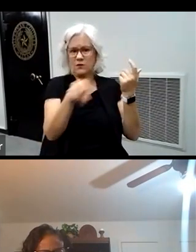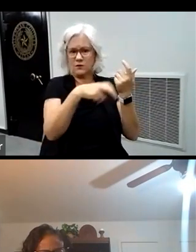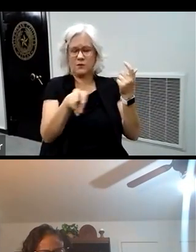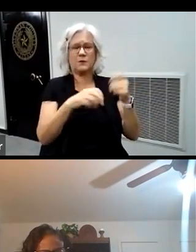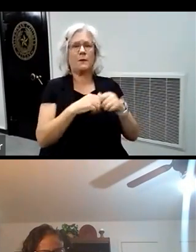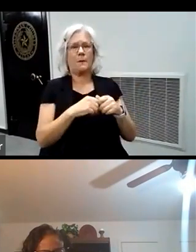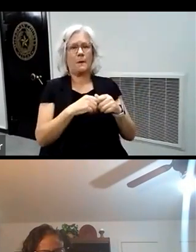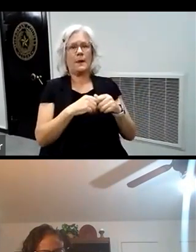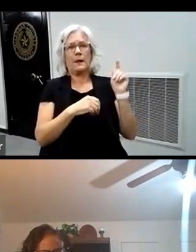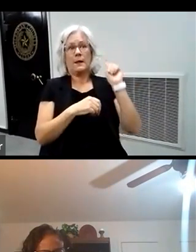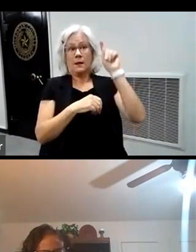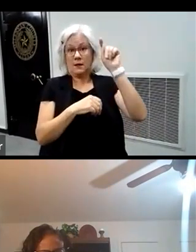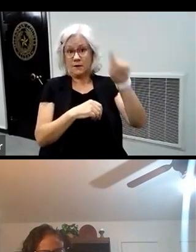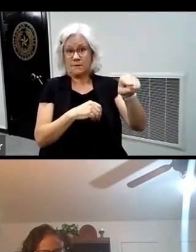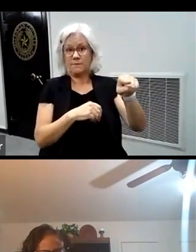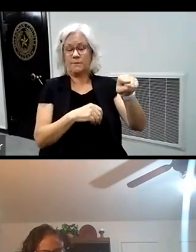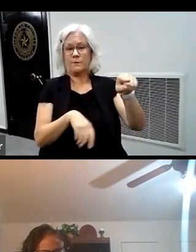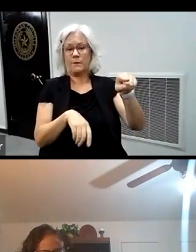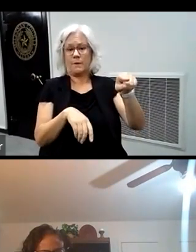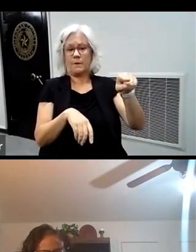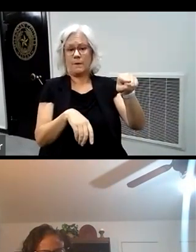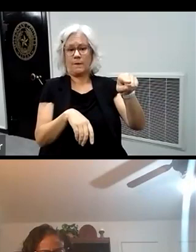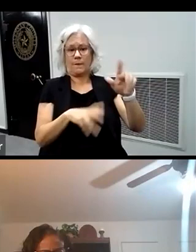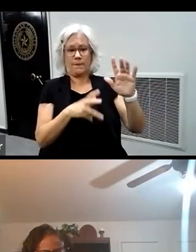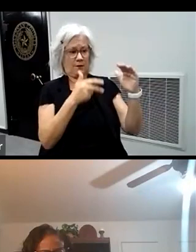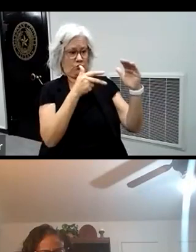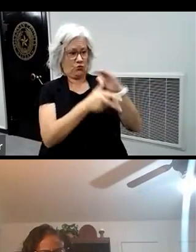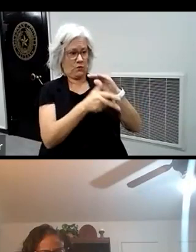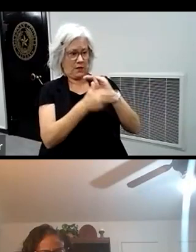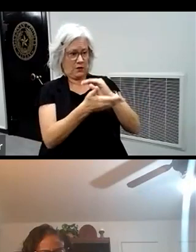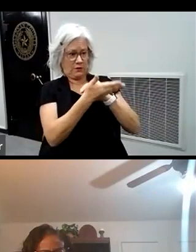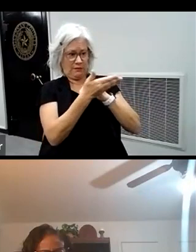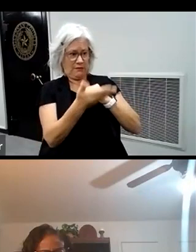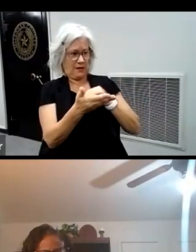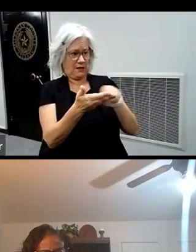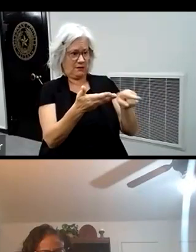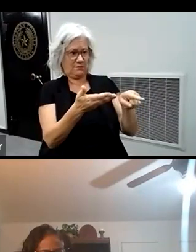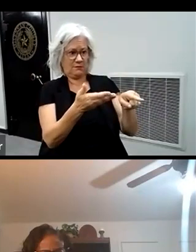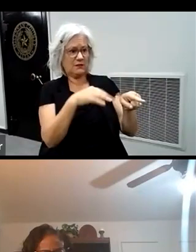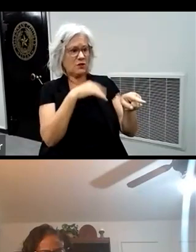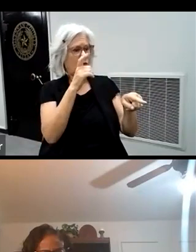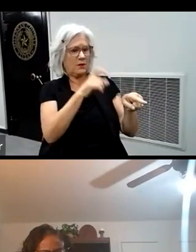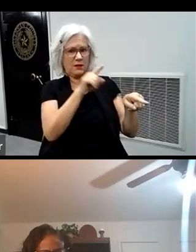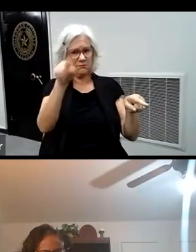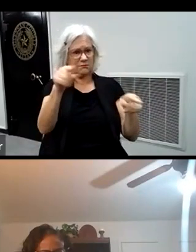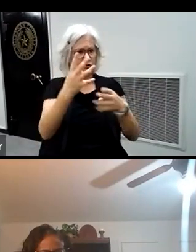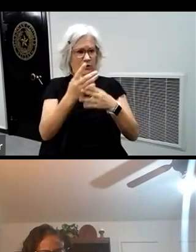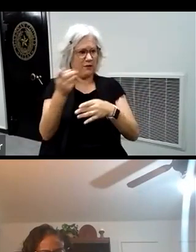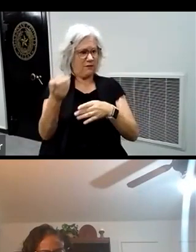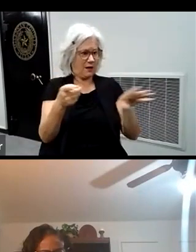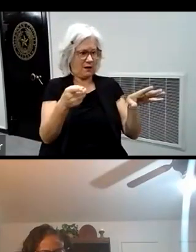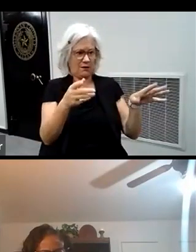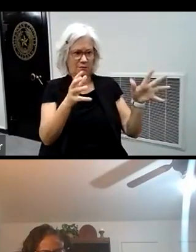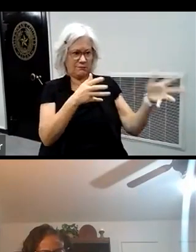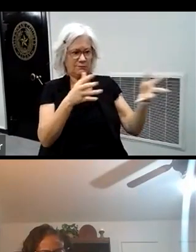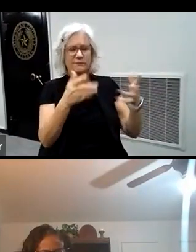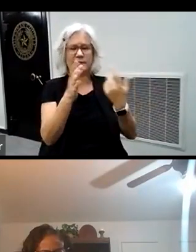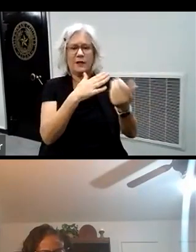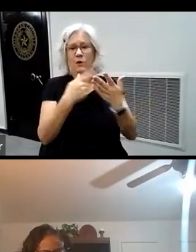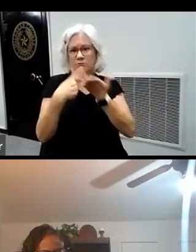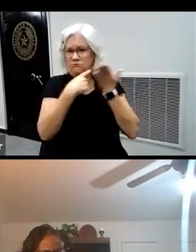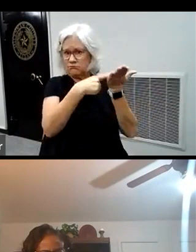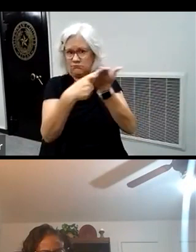out at Cobb's for the remaining items in the garage that don't need to go out to the jail facility. So everything there is in really good